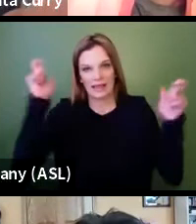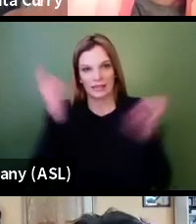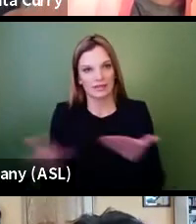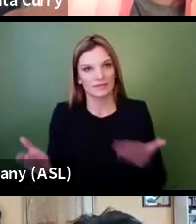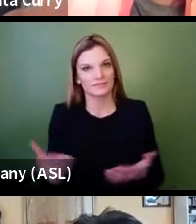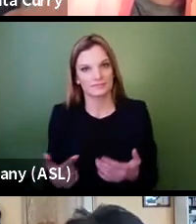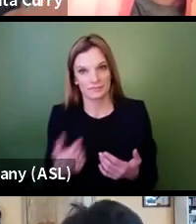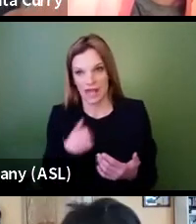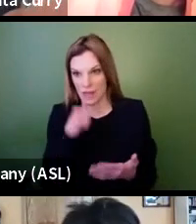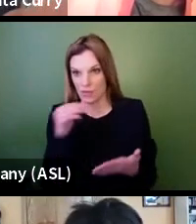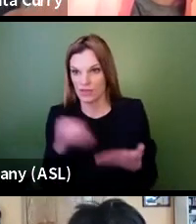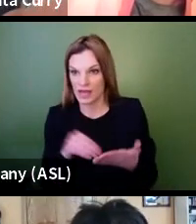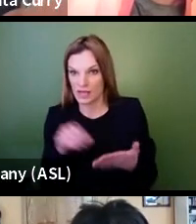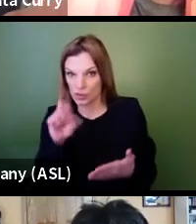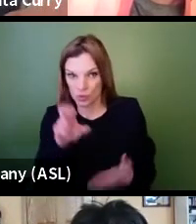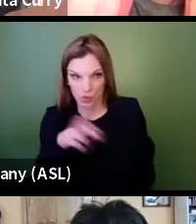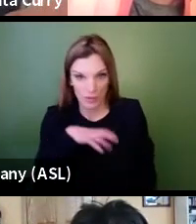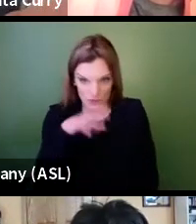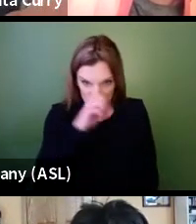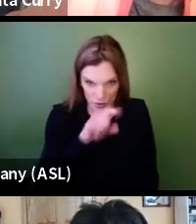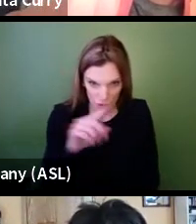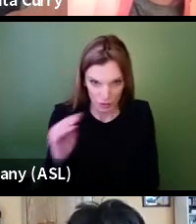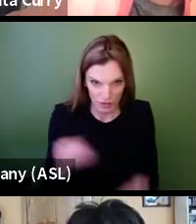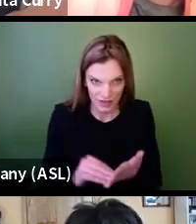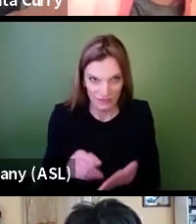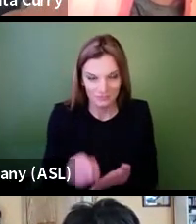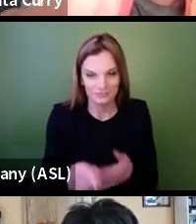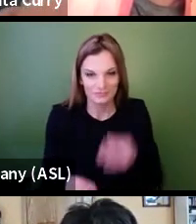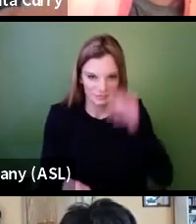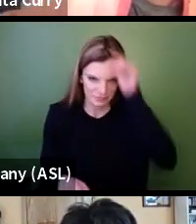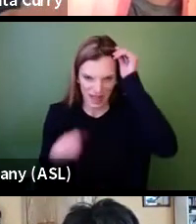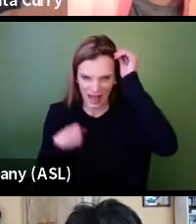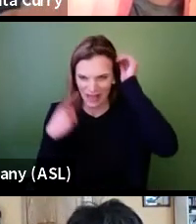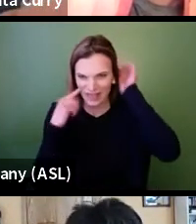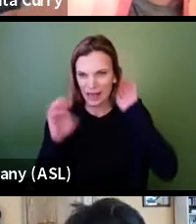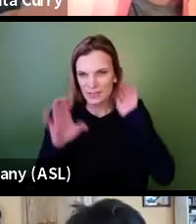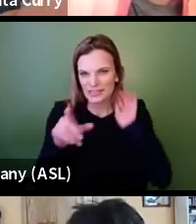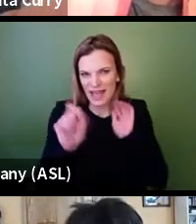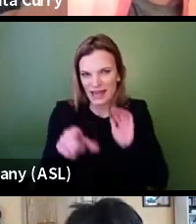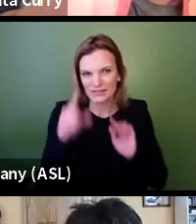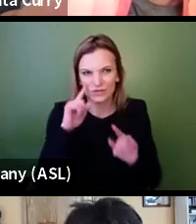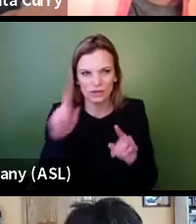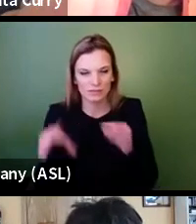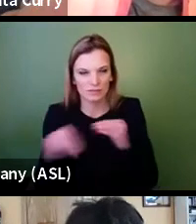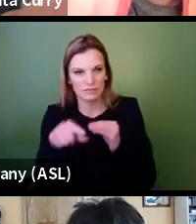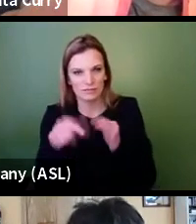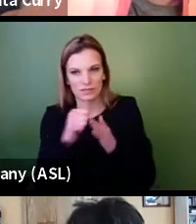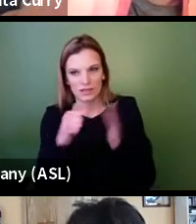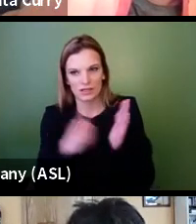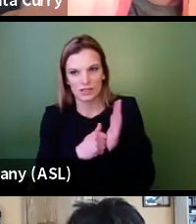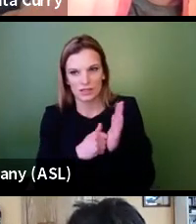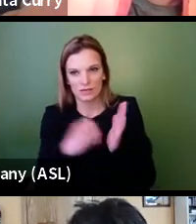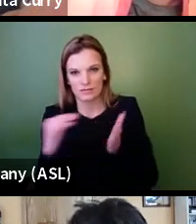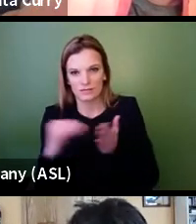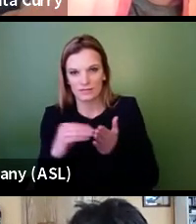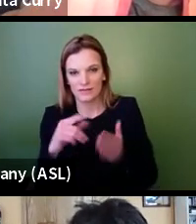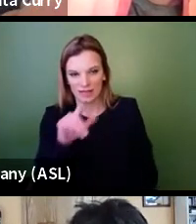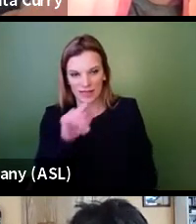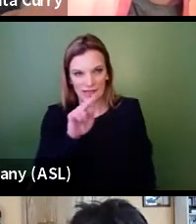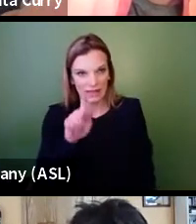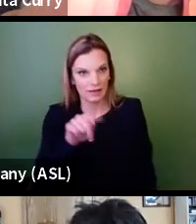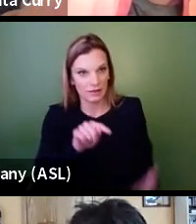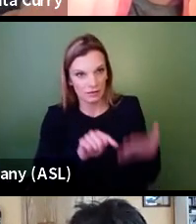Since I didn't put that on, Sue, I assume you put that on. I think MC had asked for this to be added to the agenda, and there's the link there.